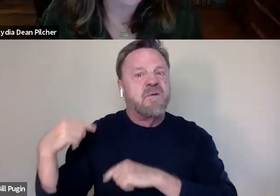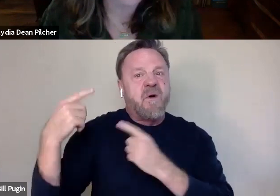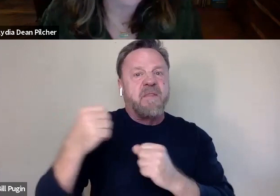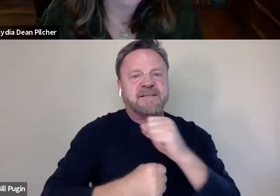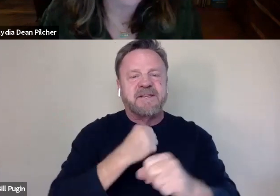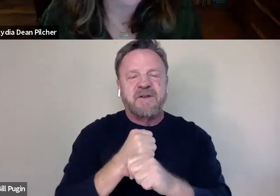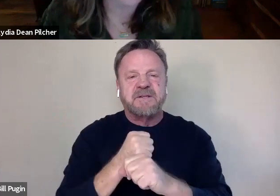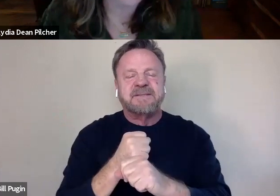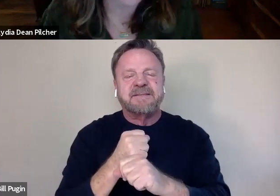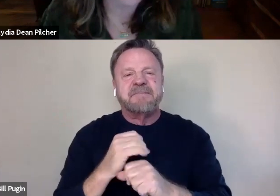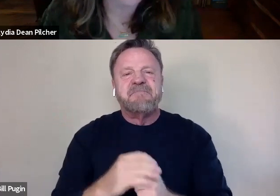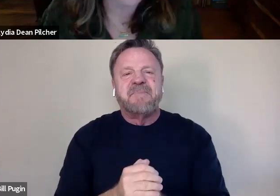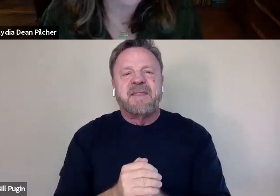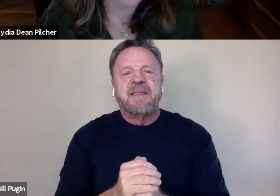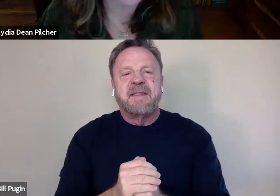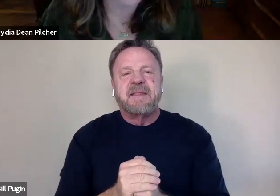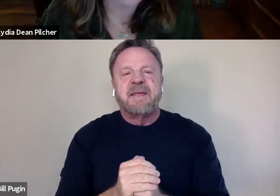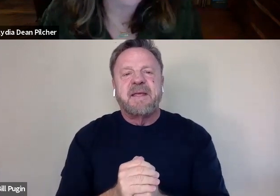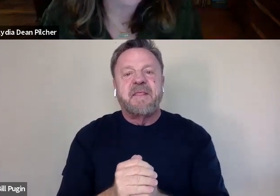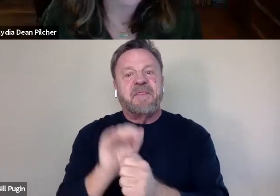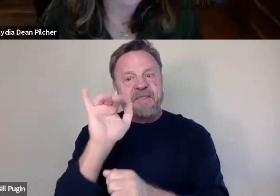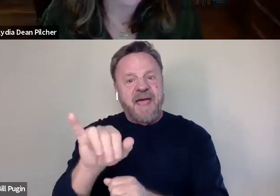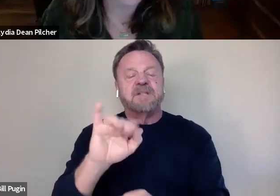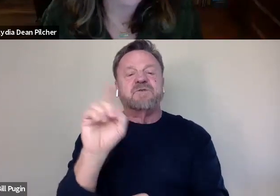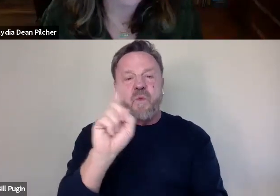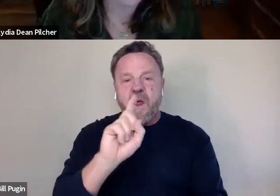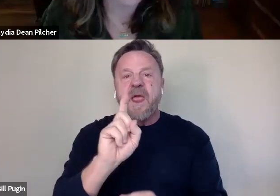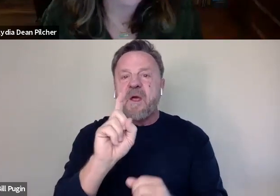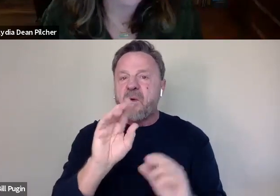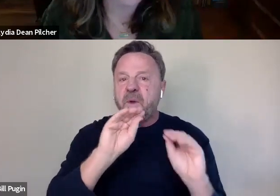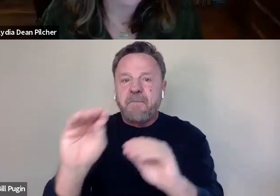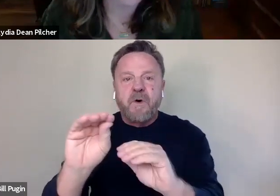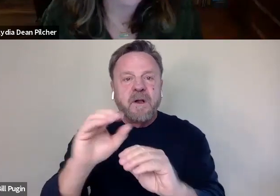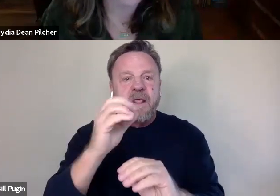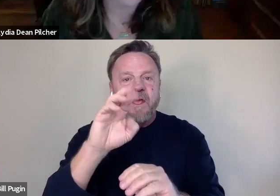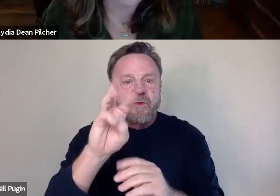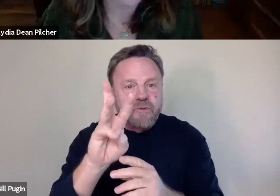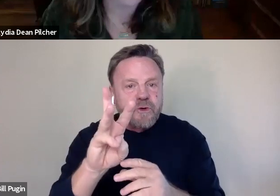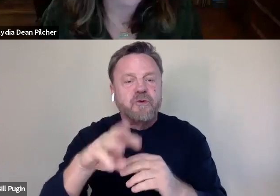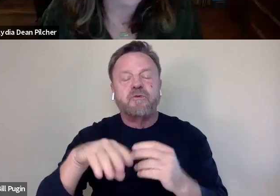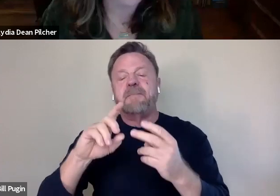answer. And that is where we housed our crew.